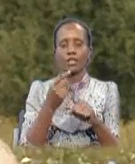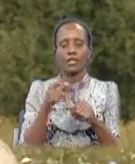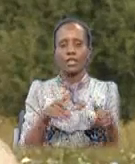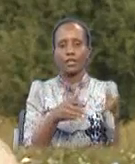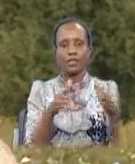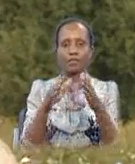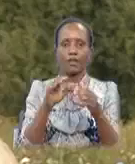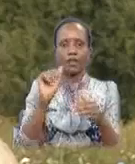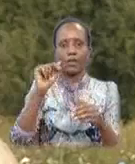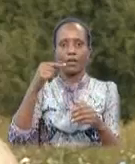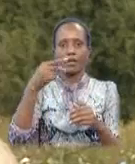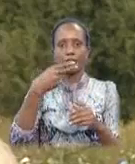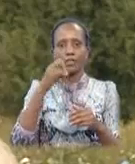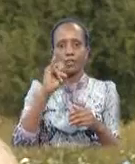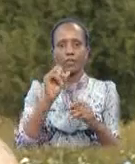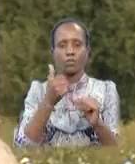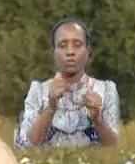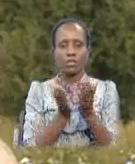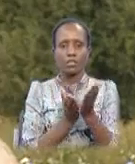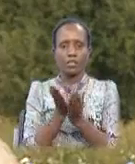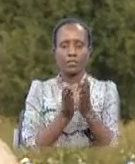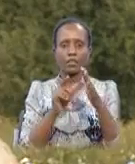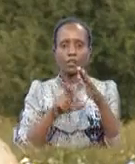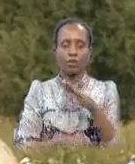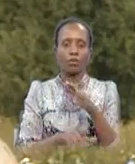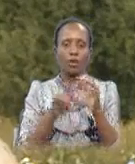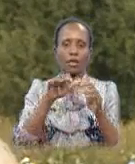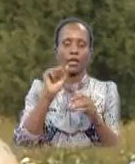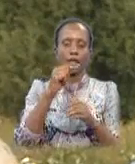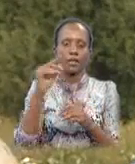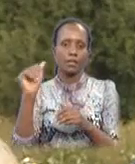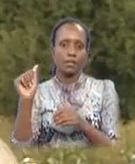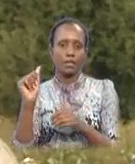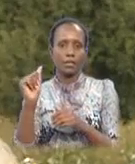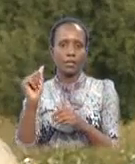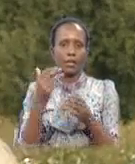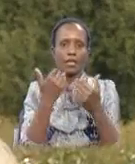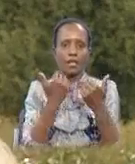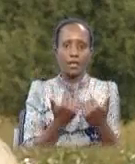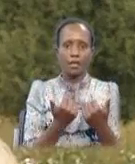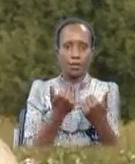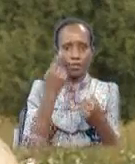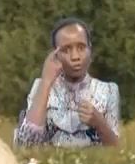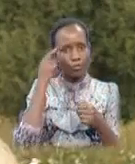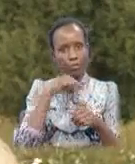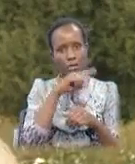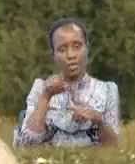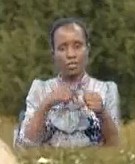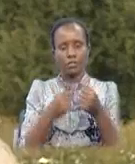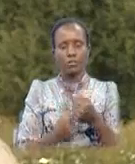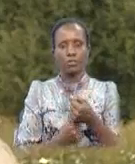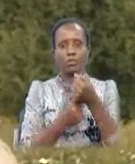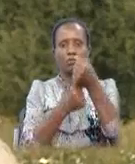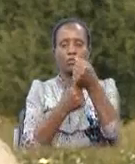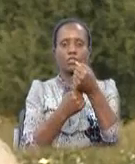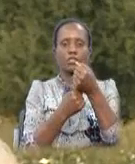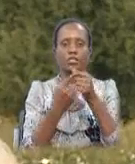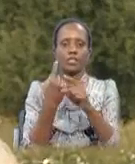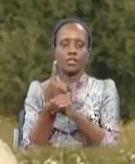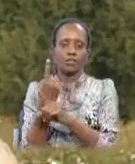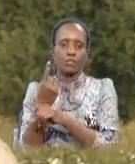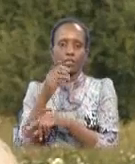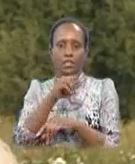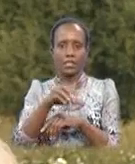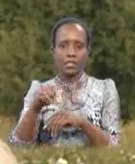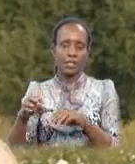Athi, which is serving Lower Yatta. So in this respect, for us to support irrigated agriculture,